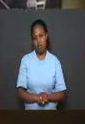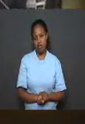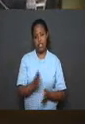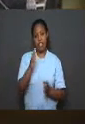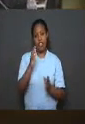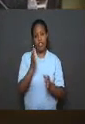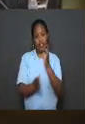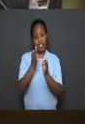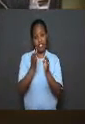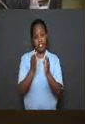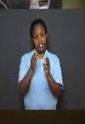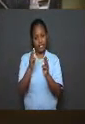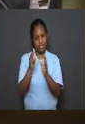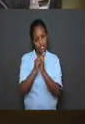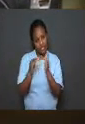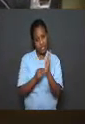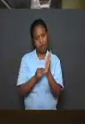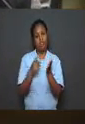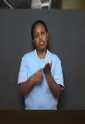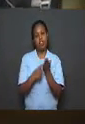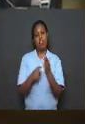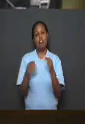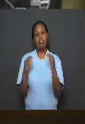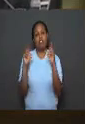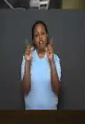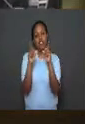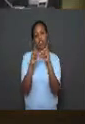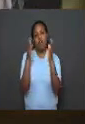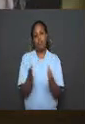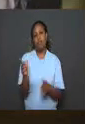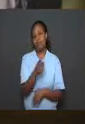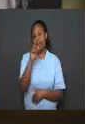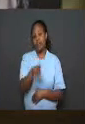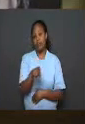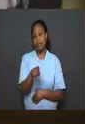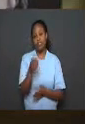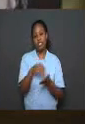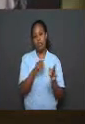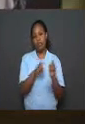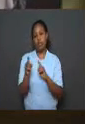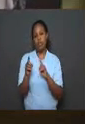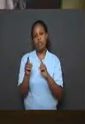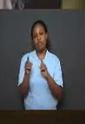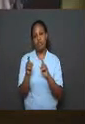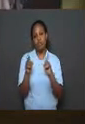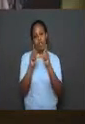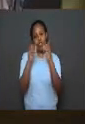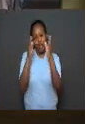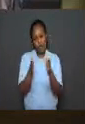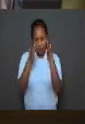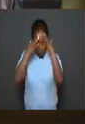system strives to promote equity and to make equitable